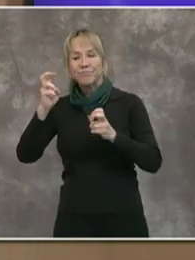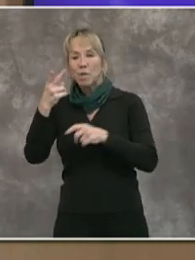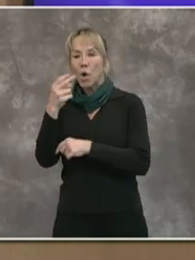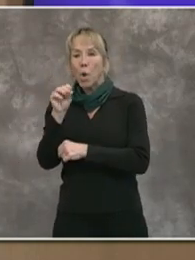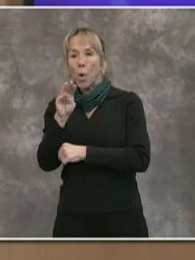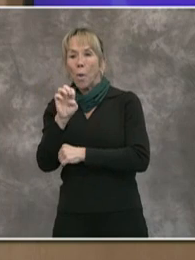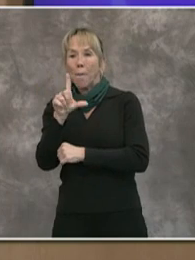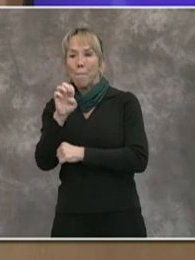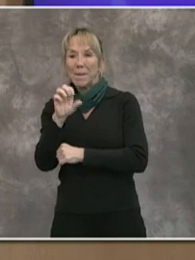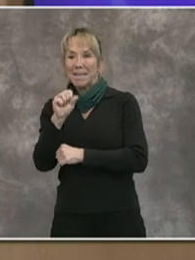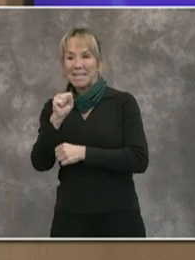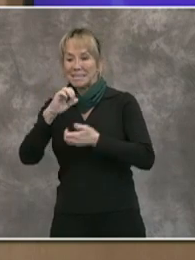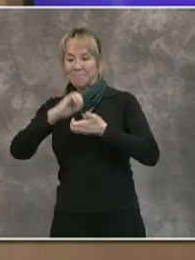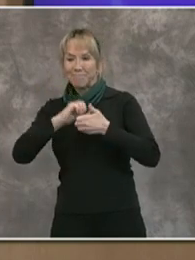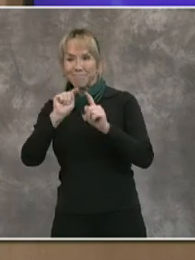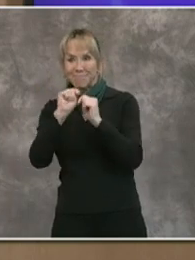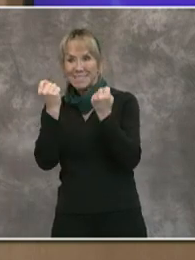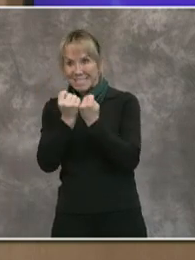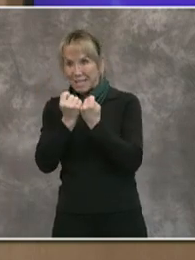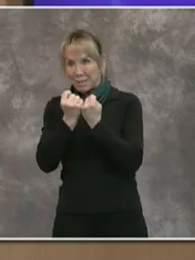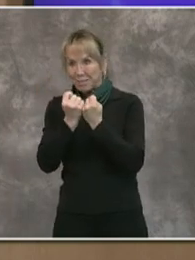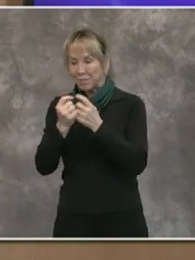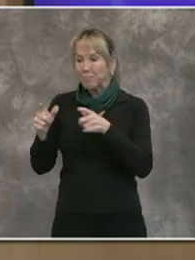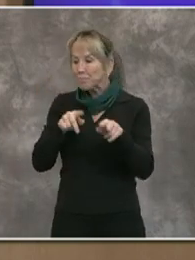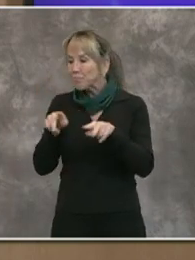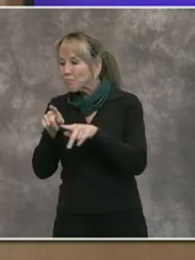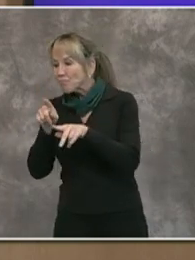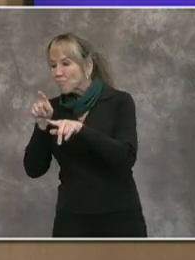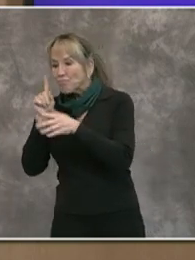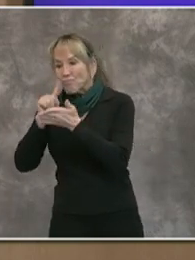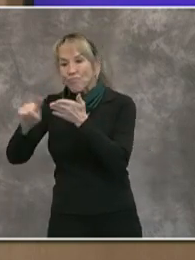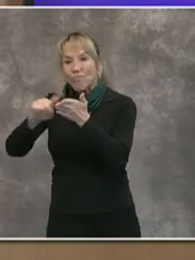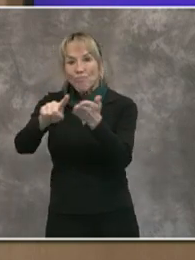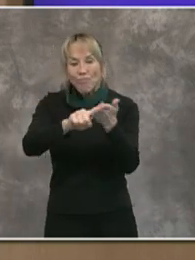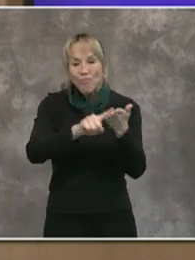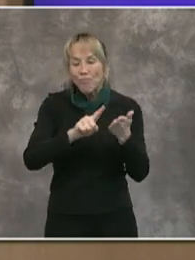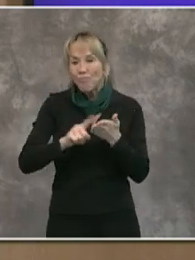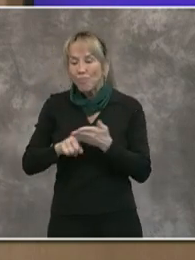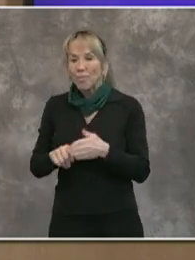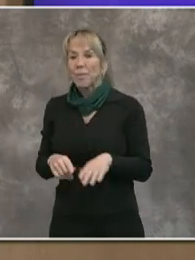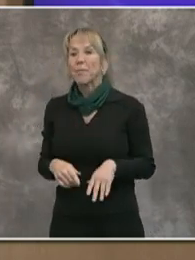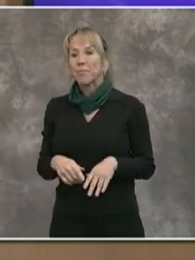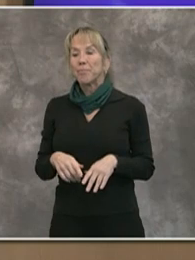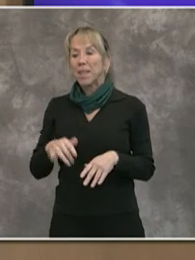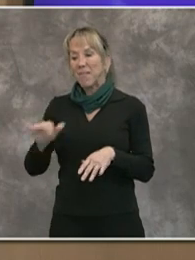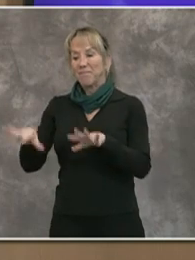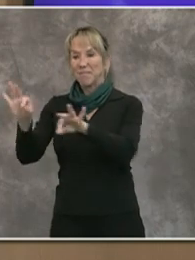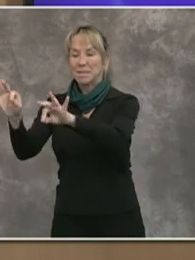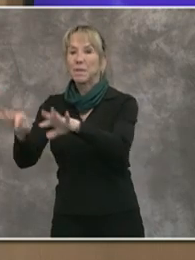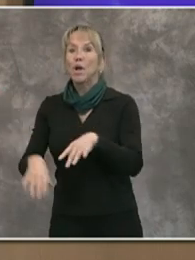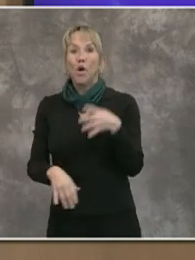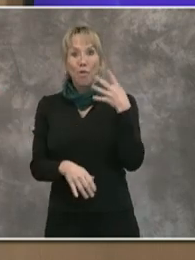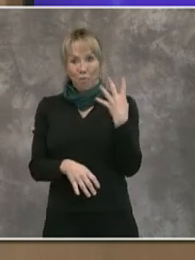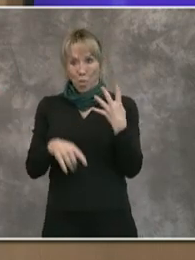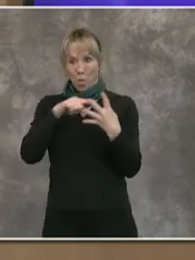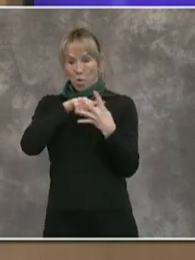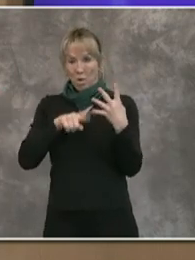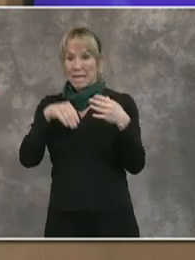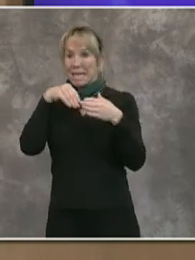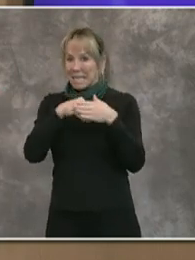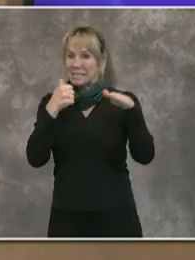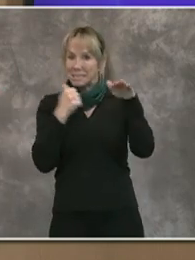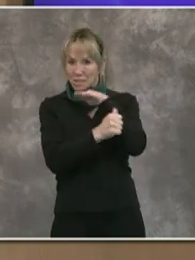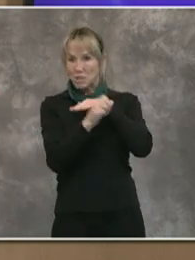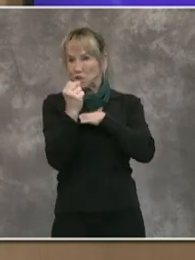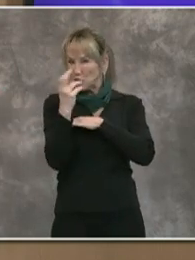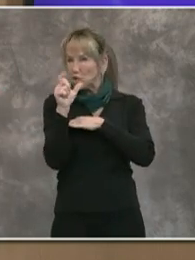health workers. 4 of the positive cases came from existing shelters that were identified by public health nurses or by our